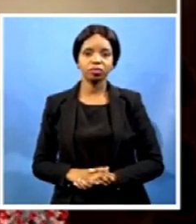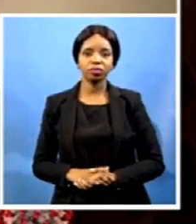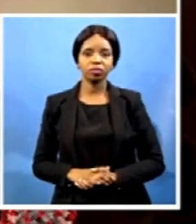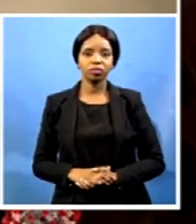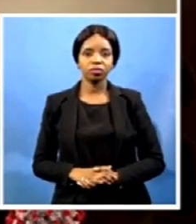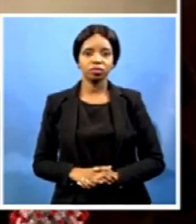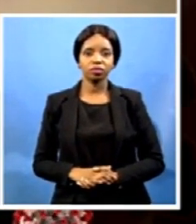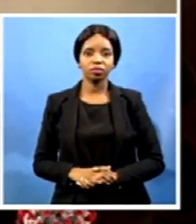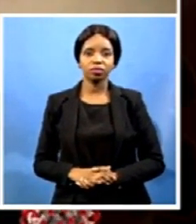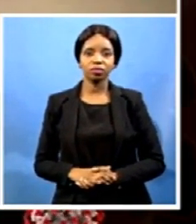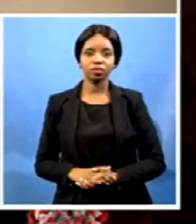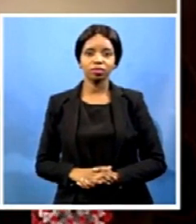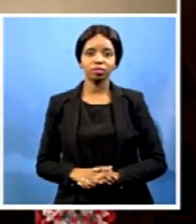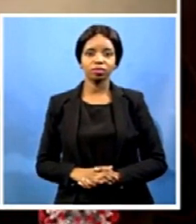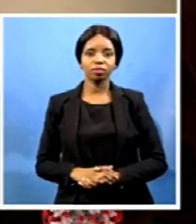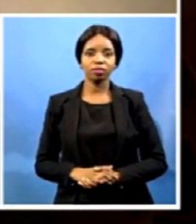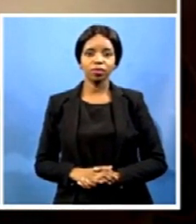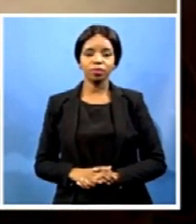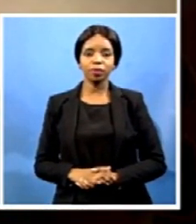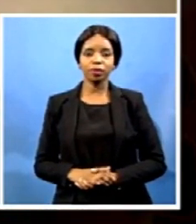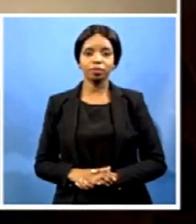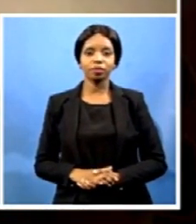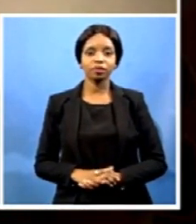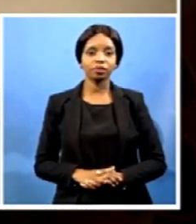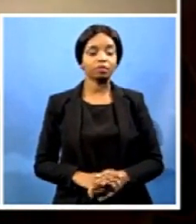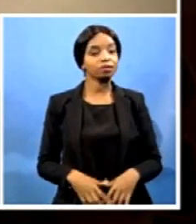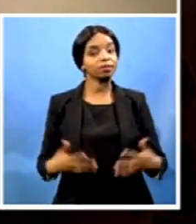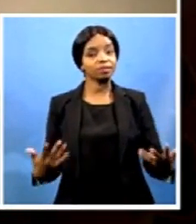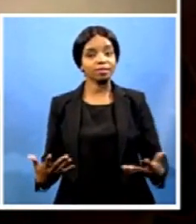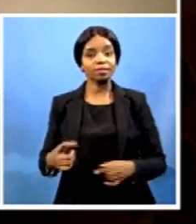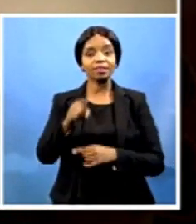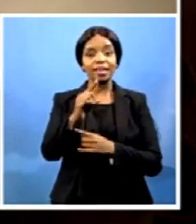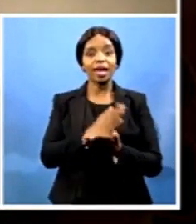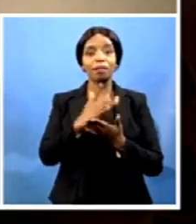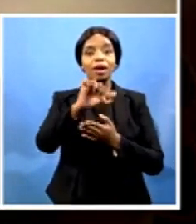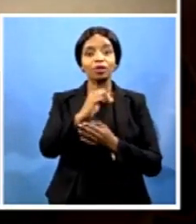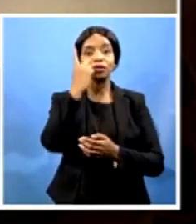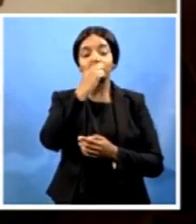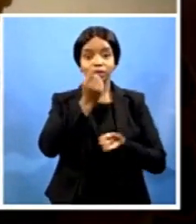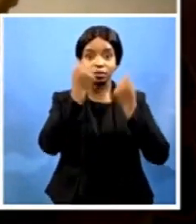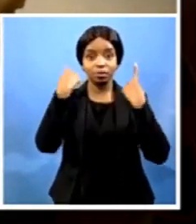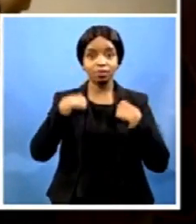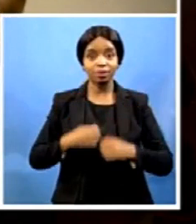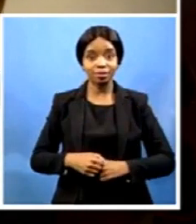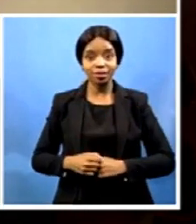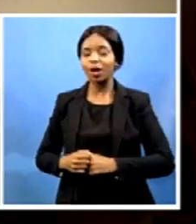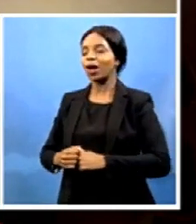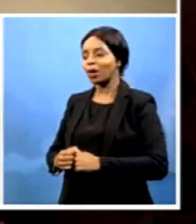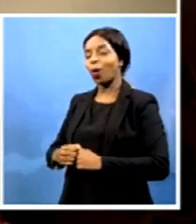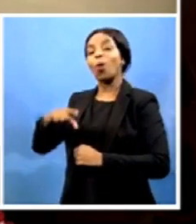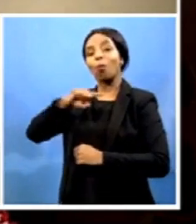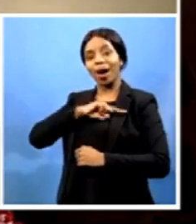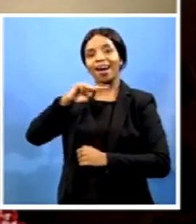I didn't get the second part of your question. Just about why there's so much emphasis, the emphasis is on reading and not so